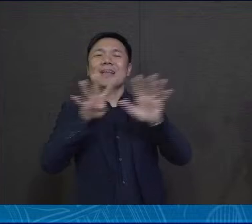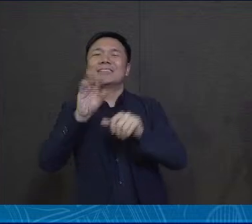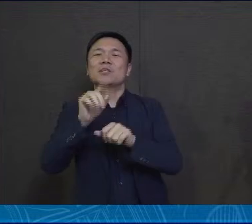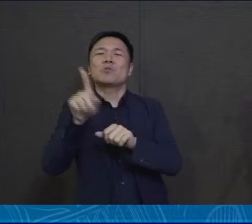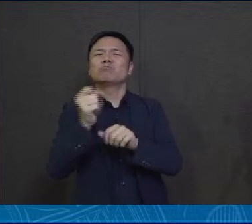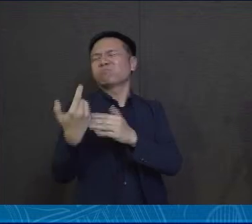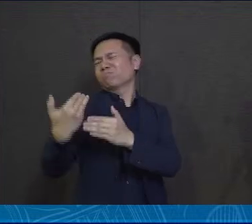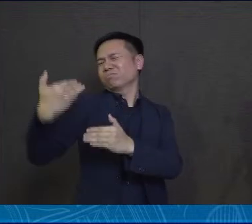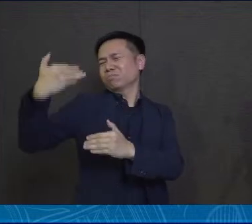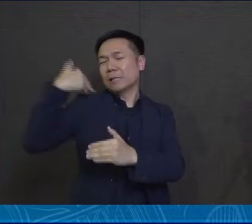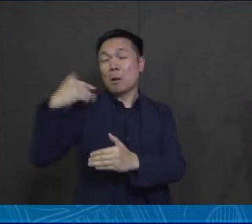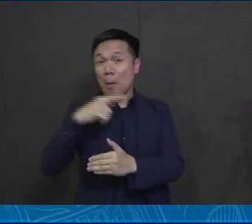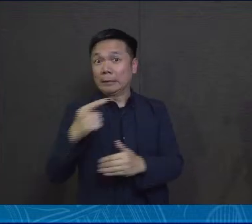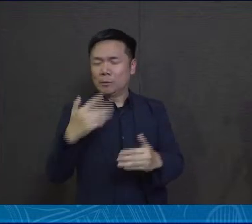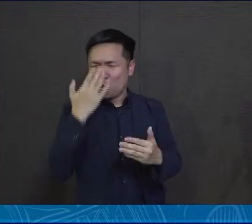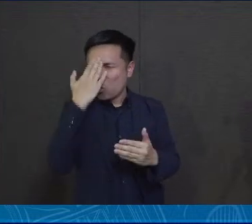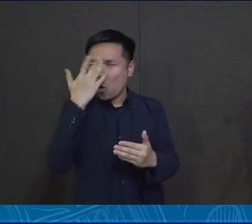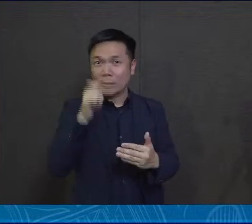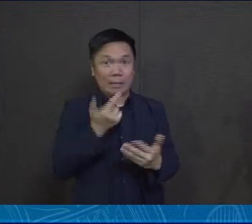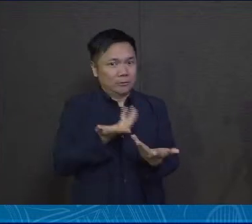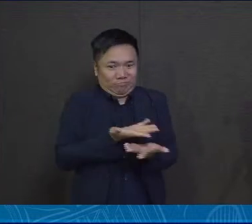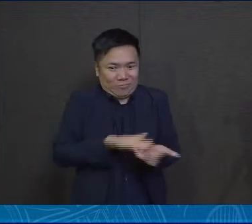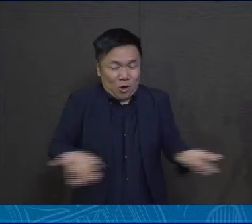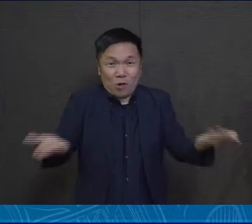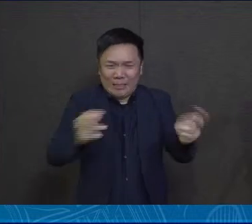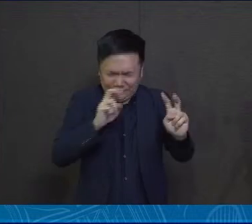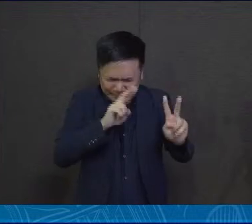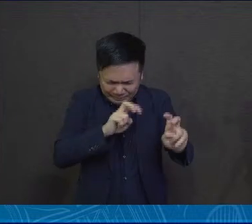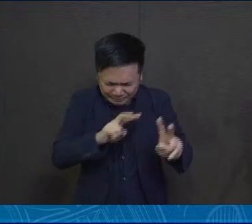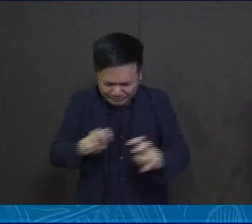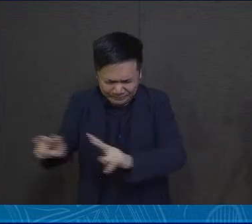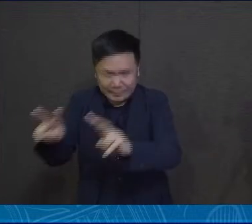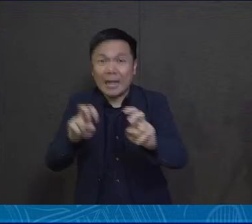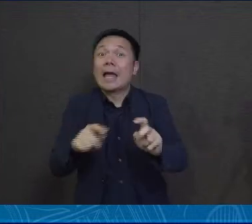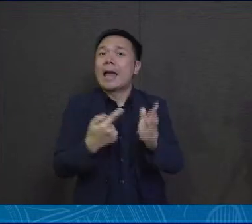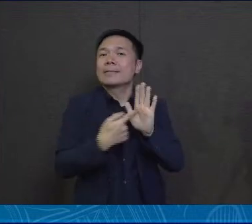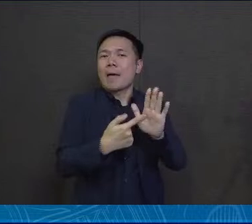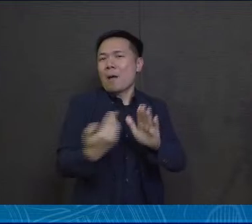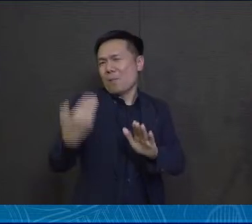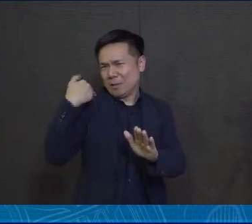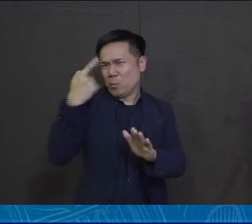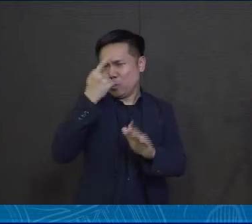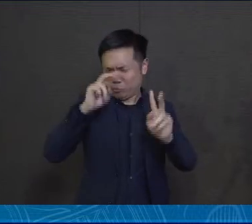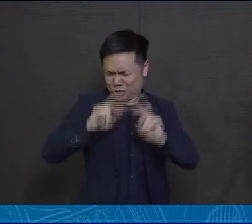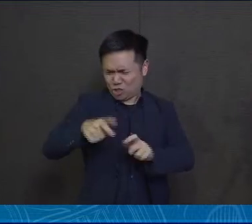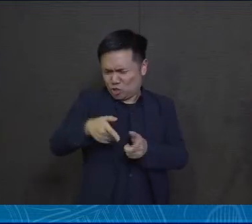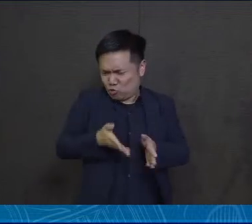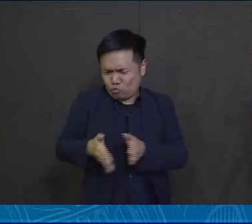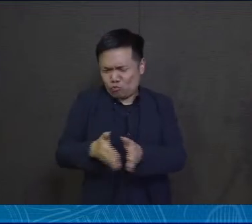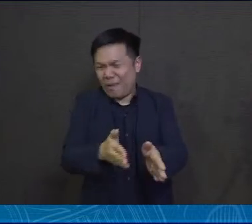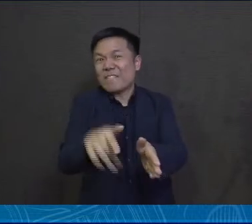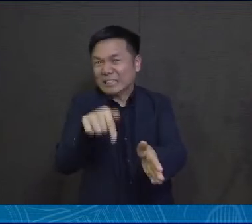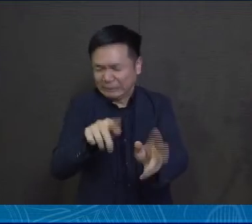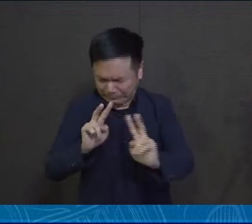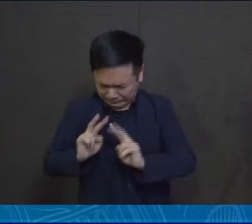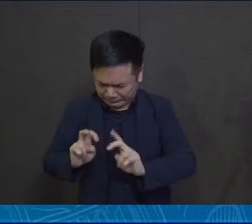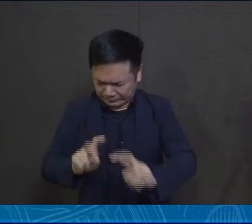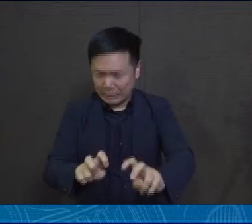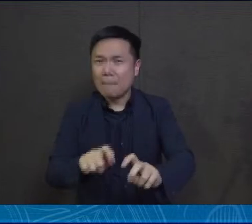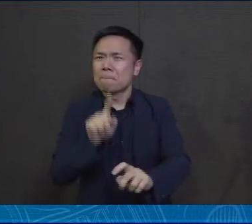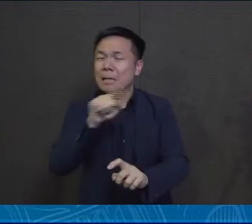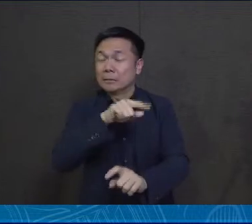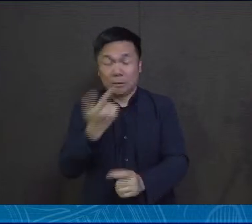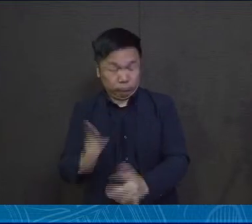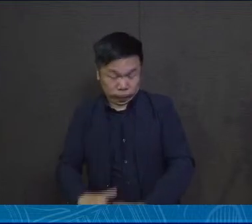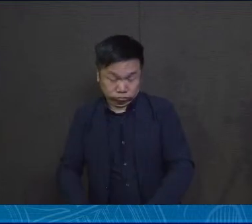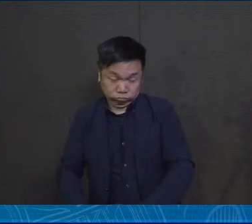complex systems has actually been put into practice in places like the Credit River Basin. And it's really difficult, though, in crisis situations.